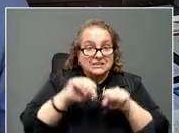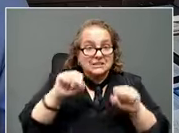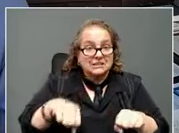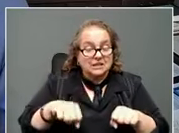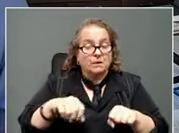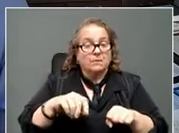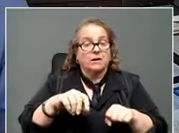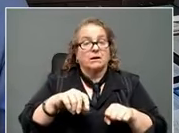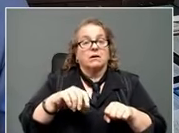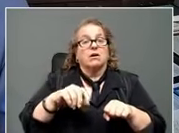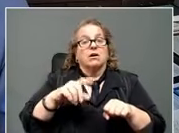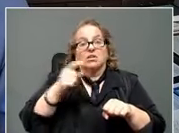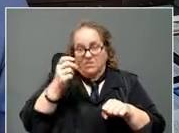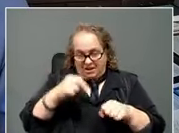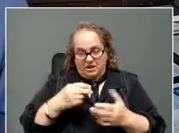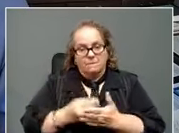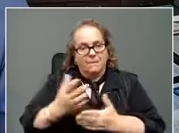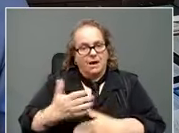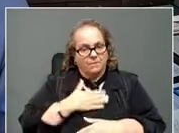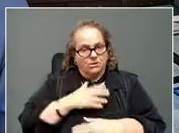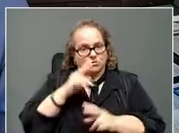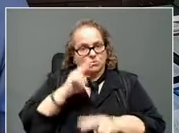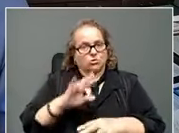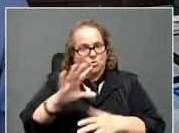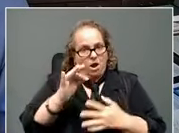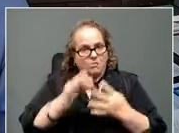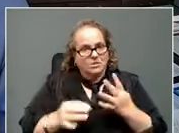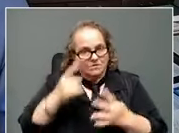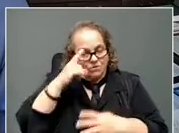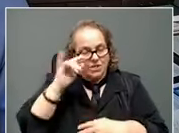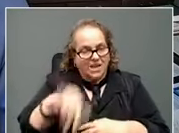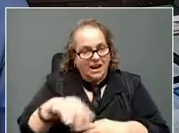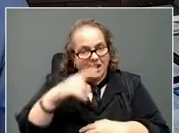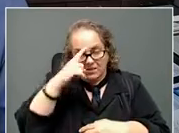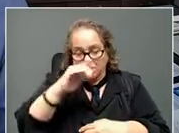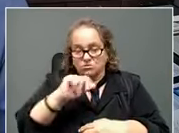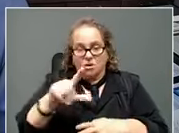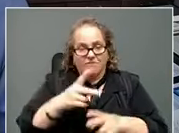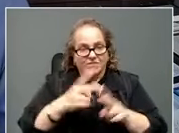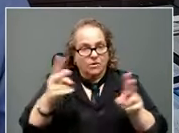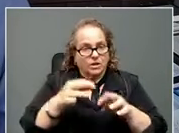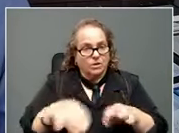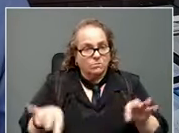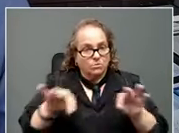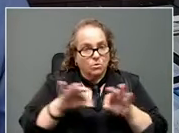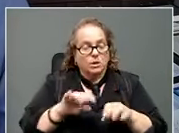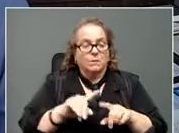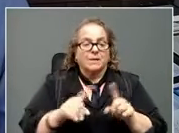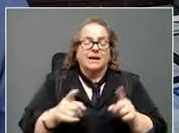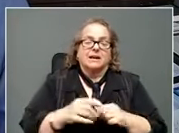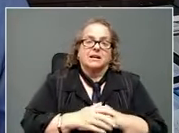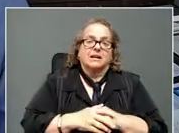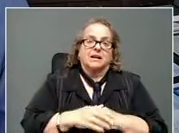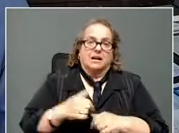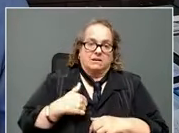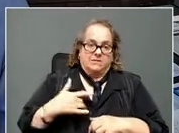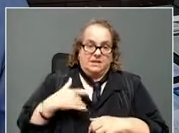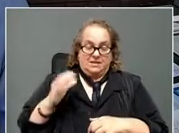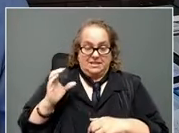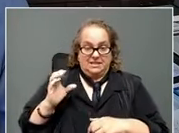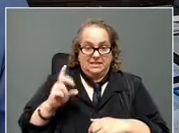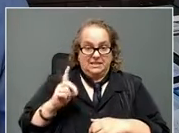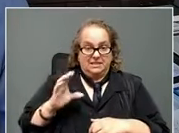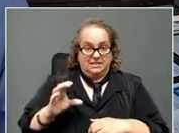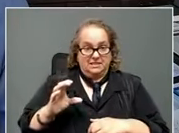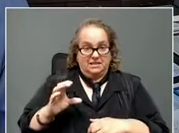handlers, please look at your options for that. I think that's all very important. But I think the CDC's updated guidance